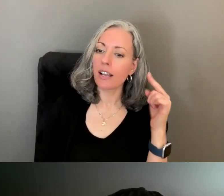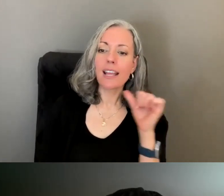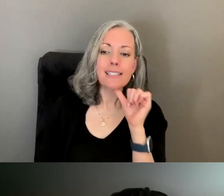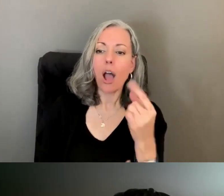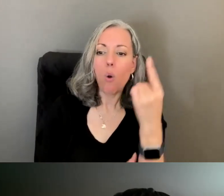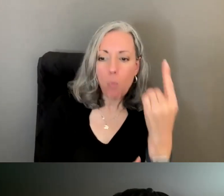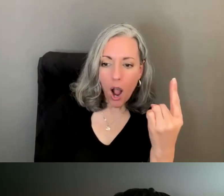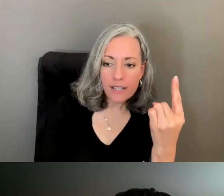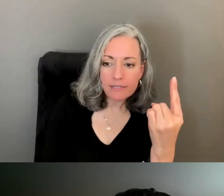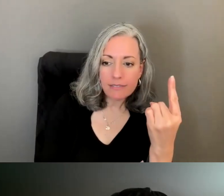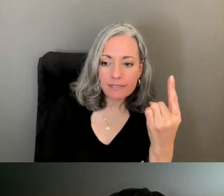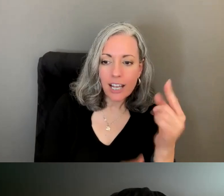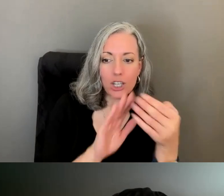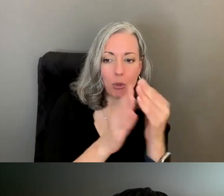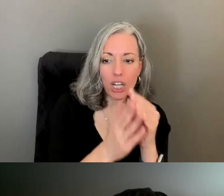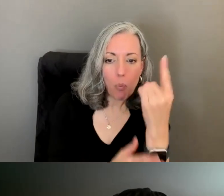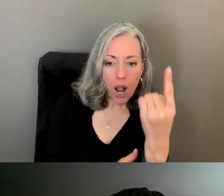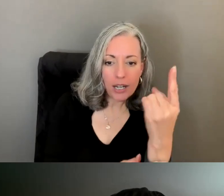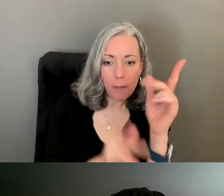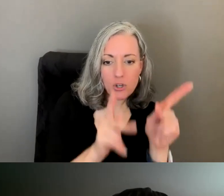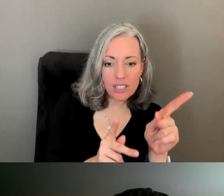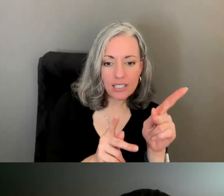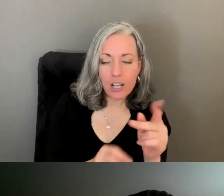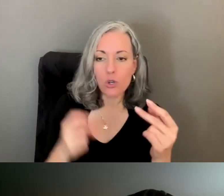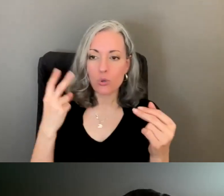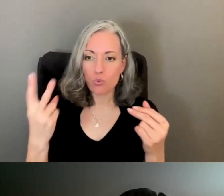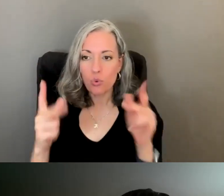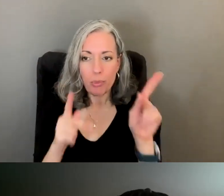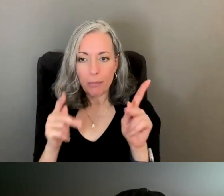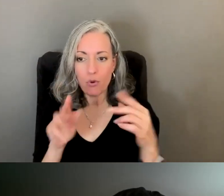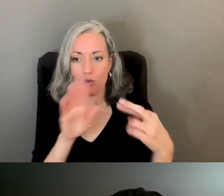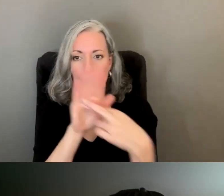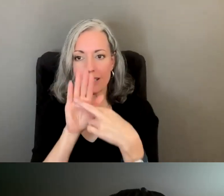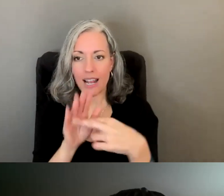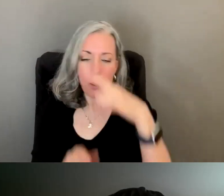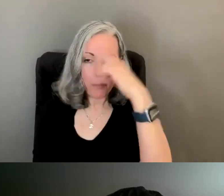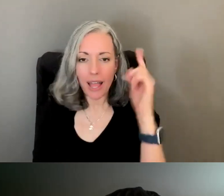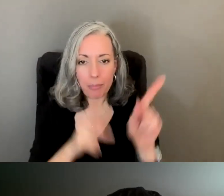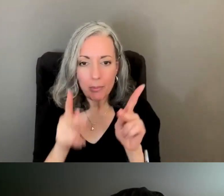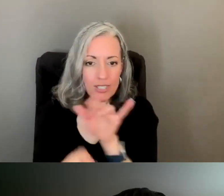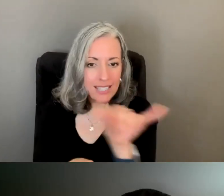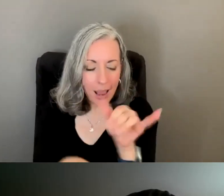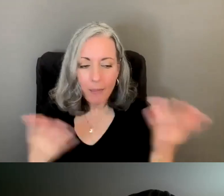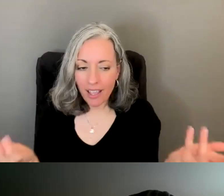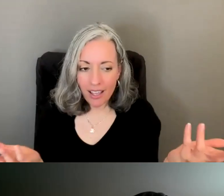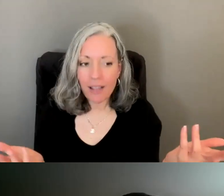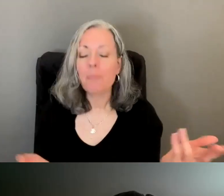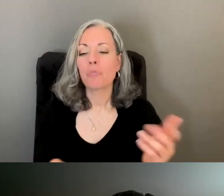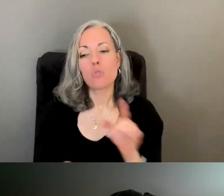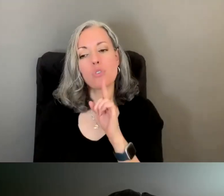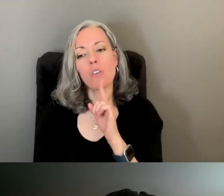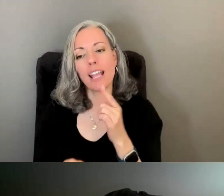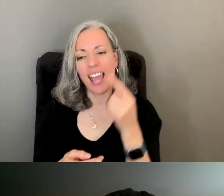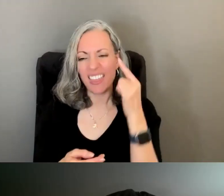one monolithic community that you can just say these two people represent. The Black community is the same. So those are some things that I